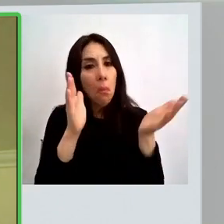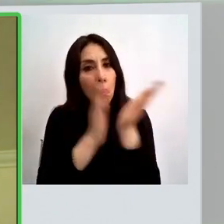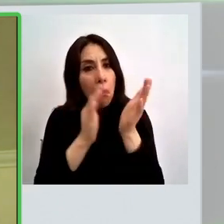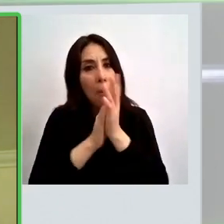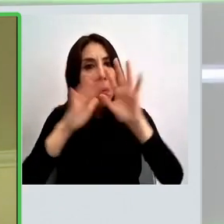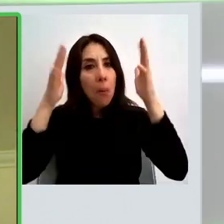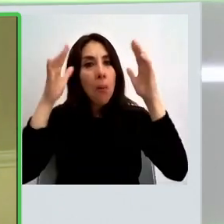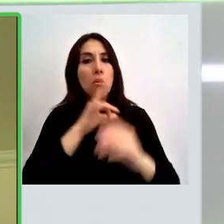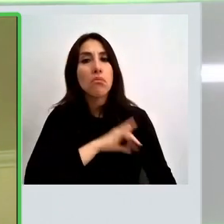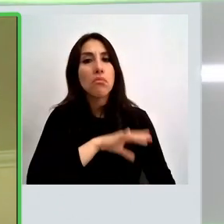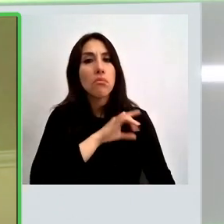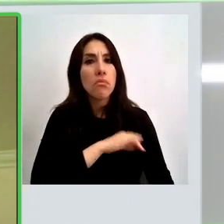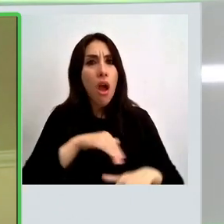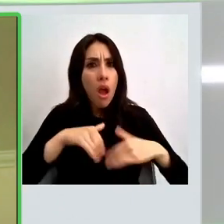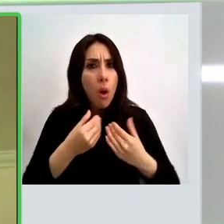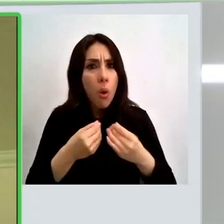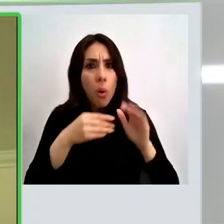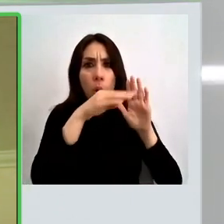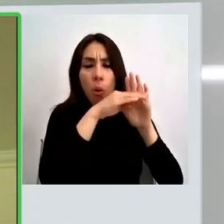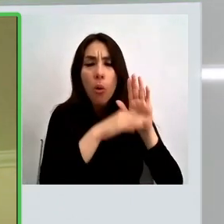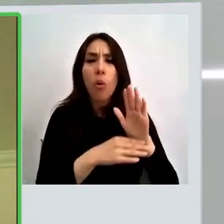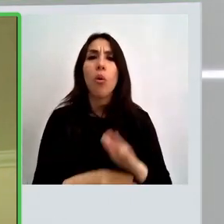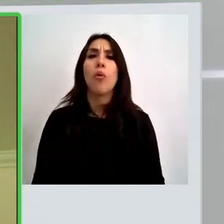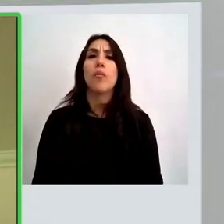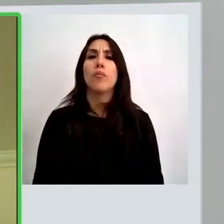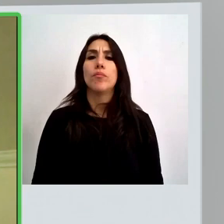with disabilities. You did that in 2018.